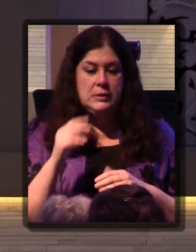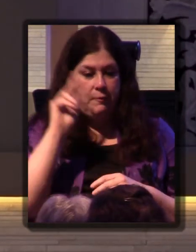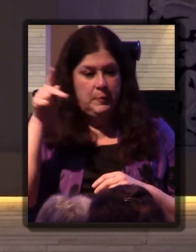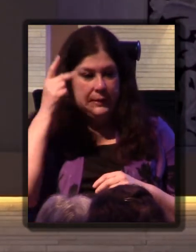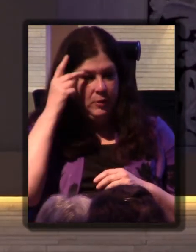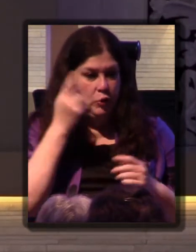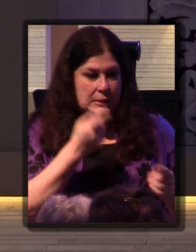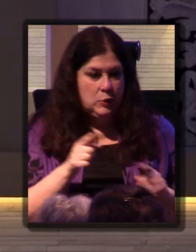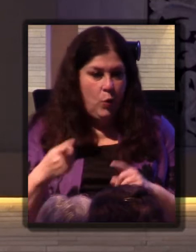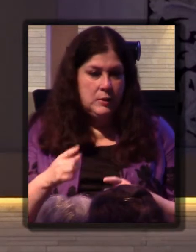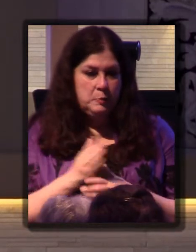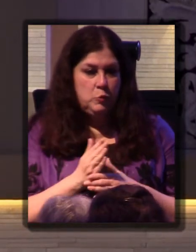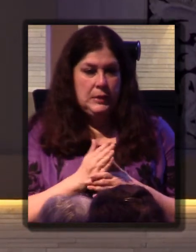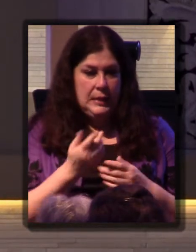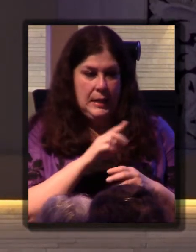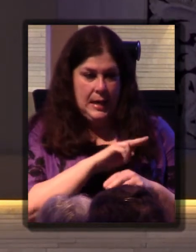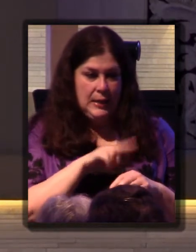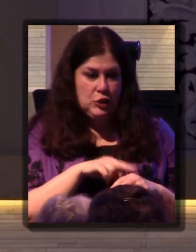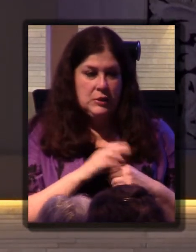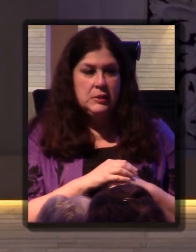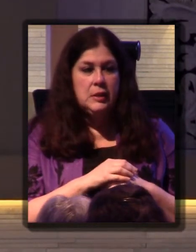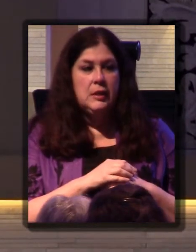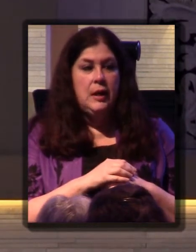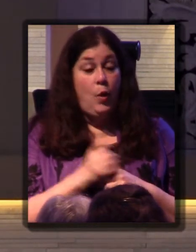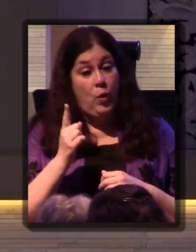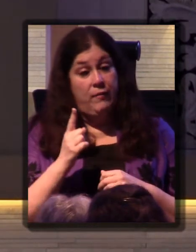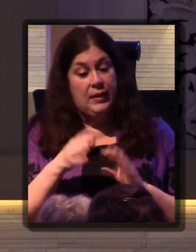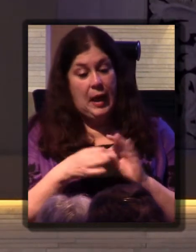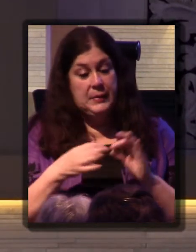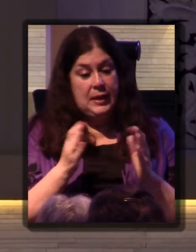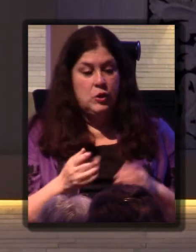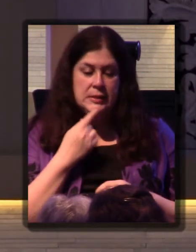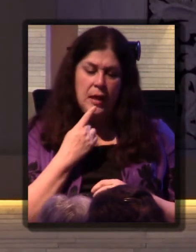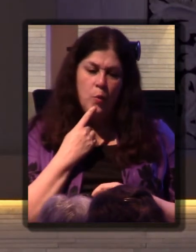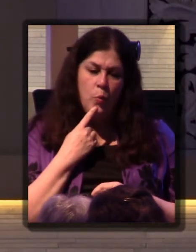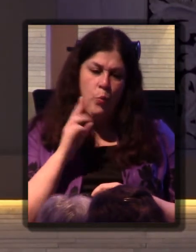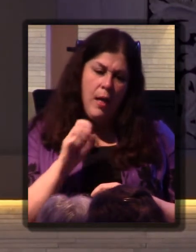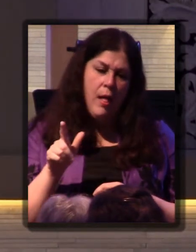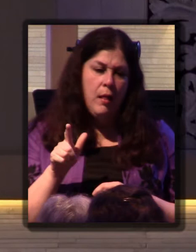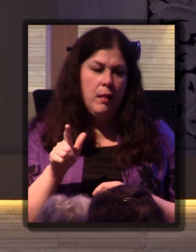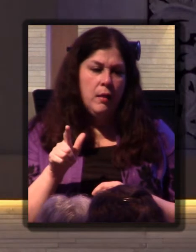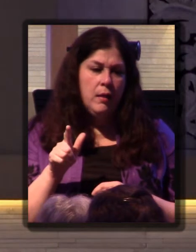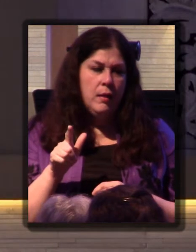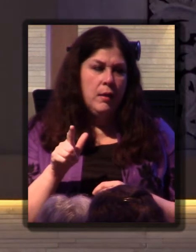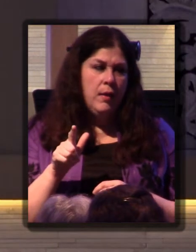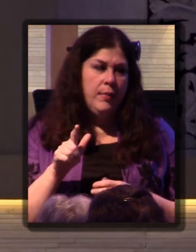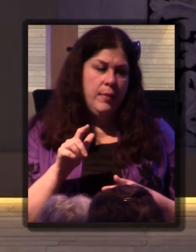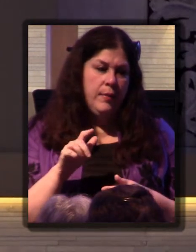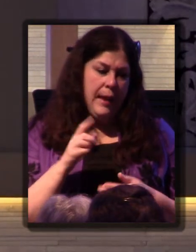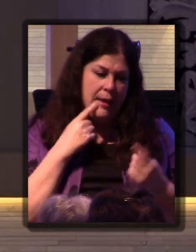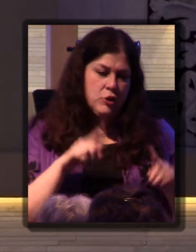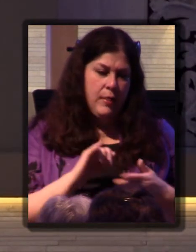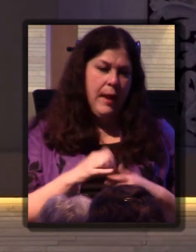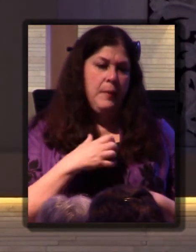of political discourse, et cetera, between nations, hostile nations, et cetera. And one of the commentators said, well, the comeback to that